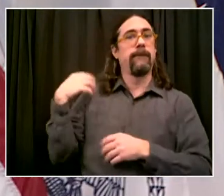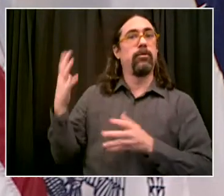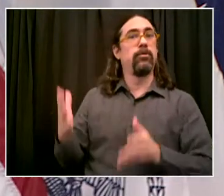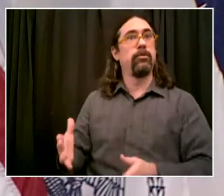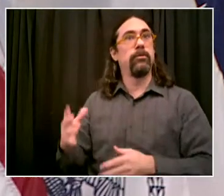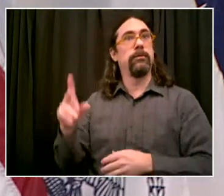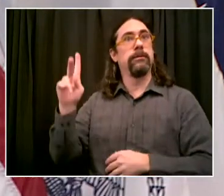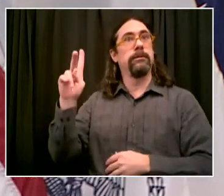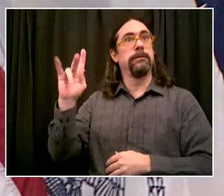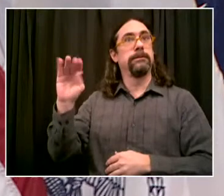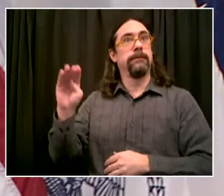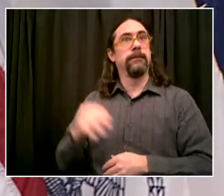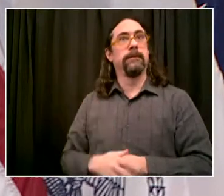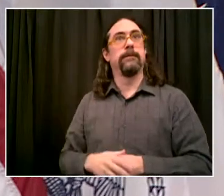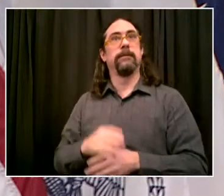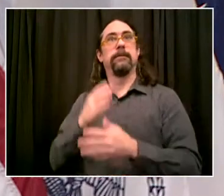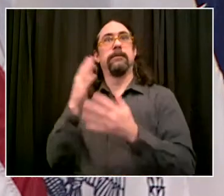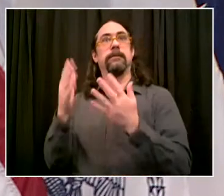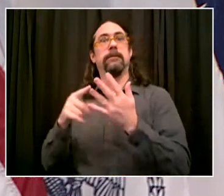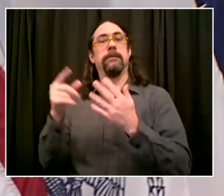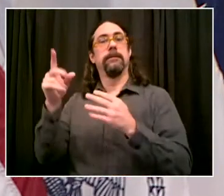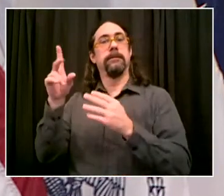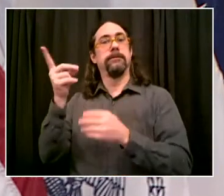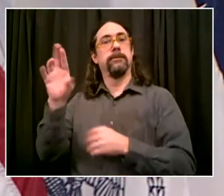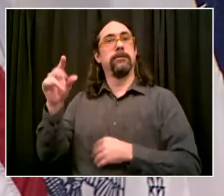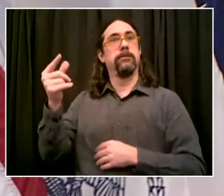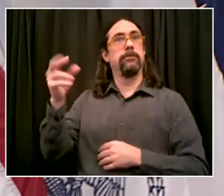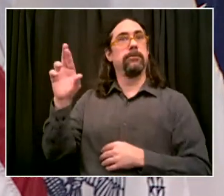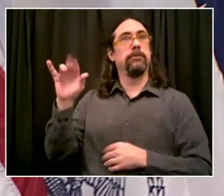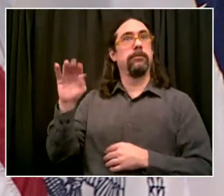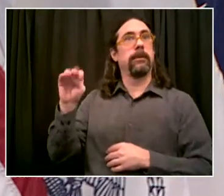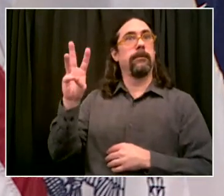The first question today goes to Dave Evans from WABC.